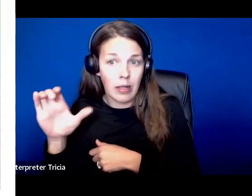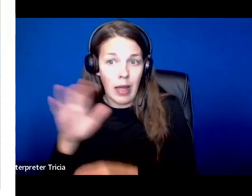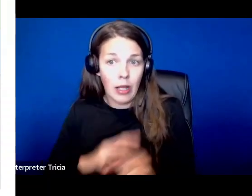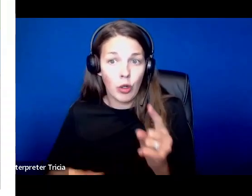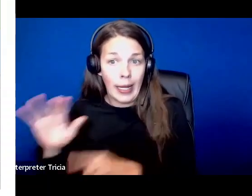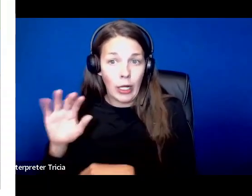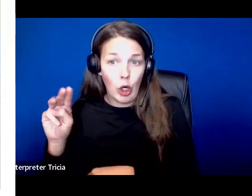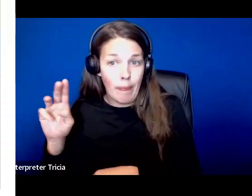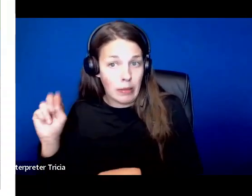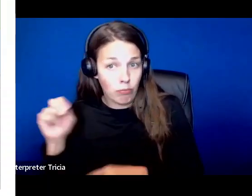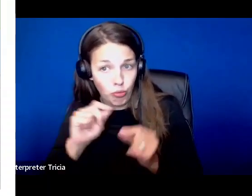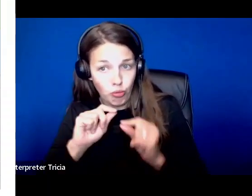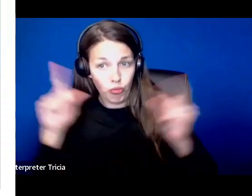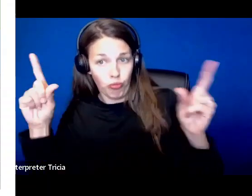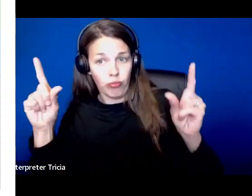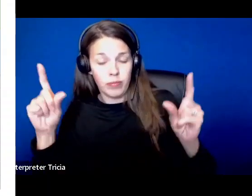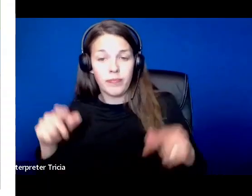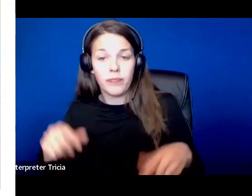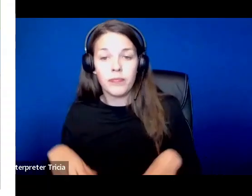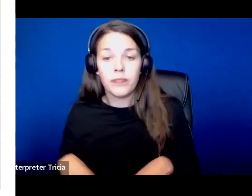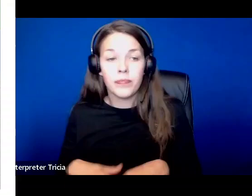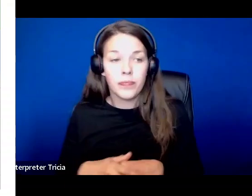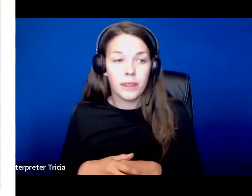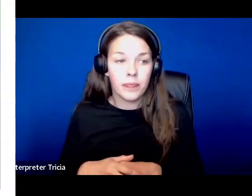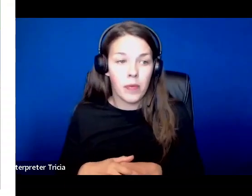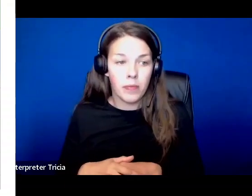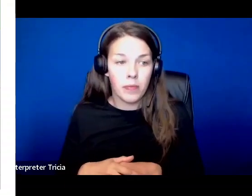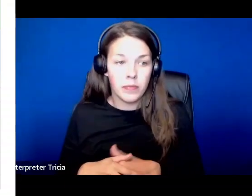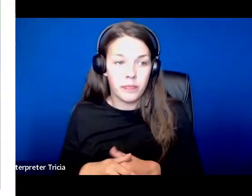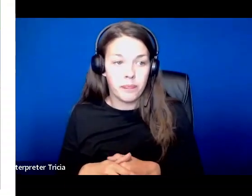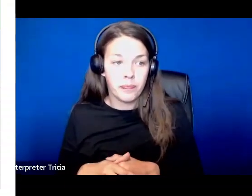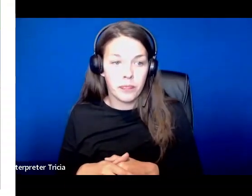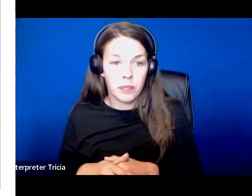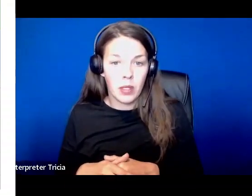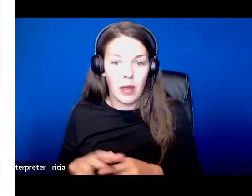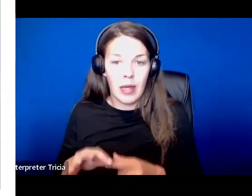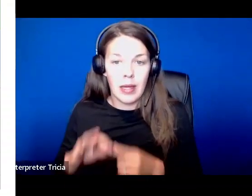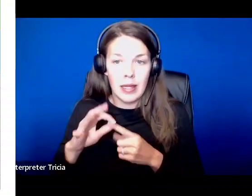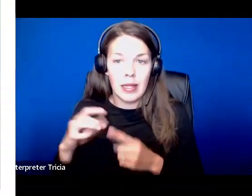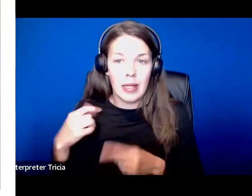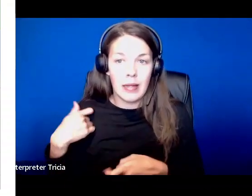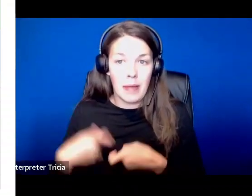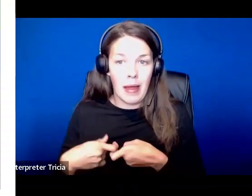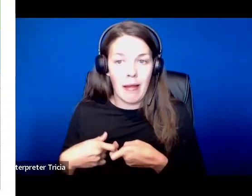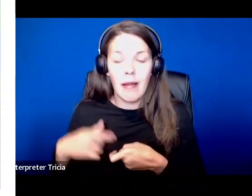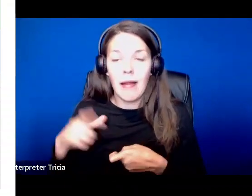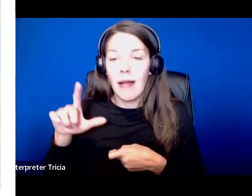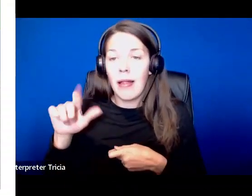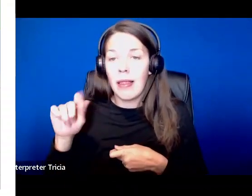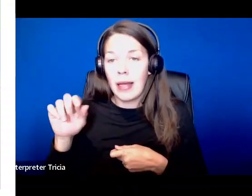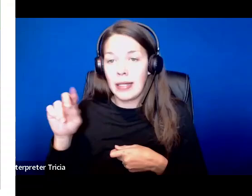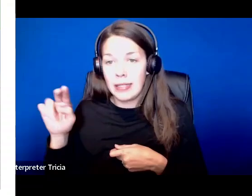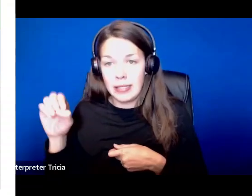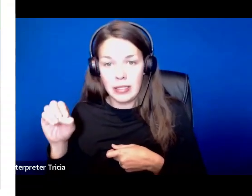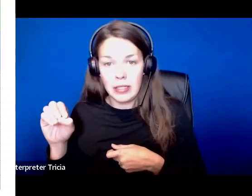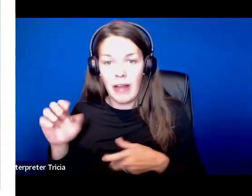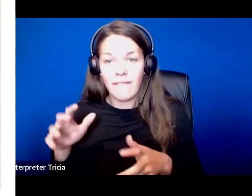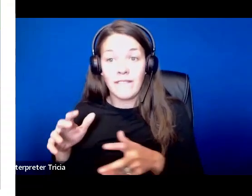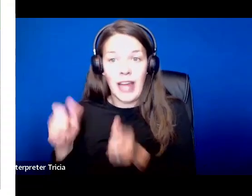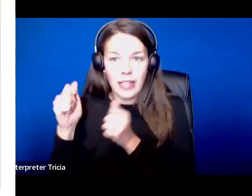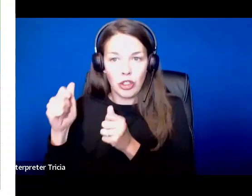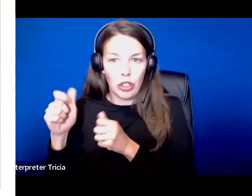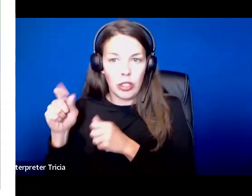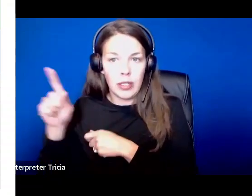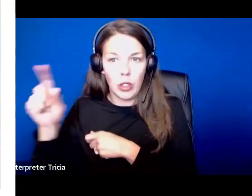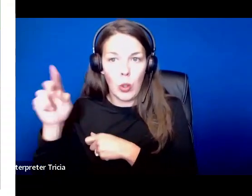Minnesota, at least except for the Hispanic and Latino populations was faster in Northeast